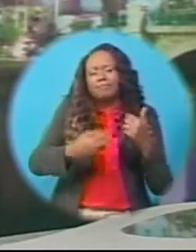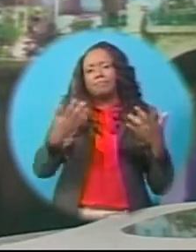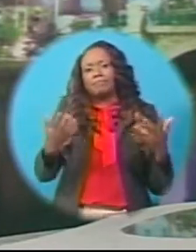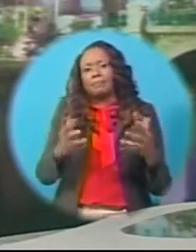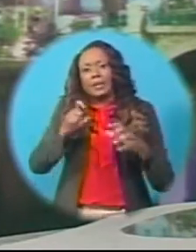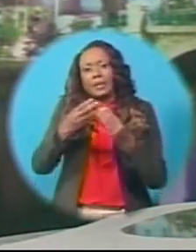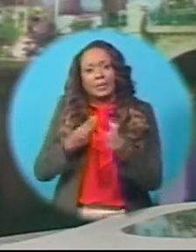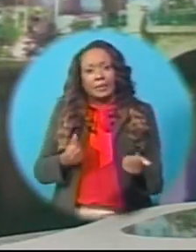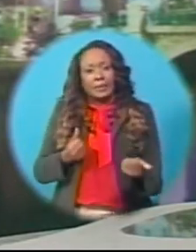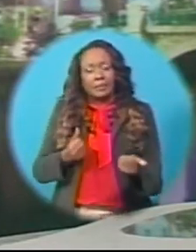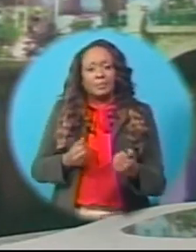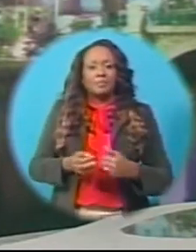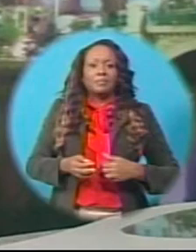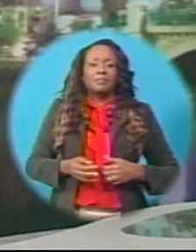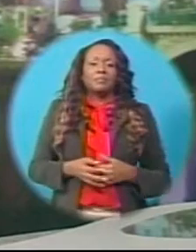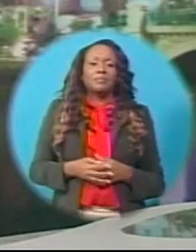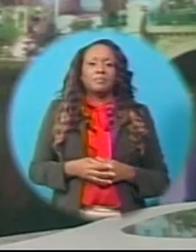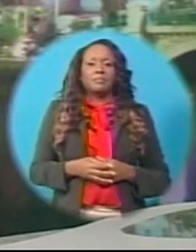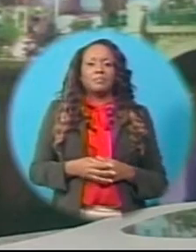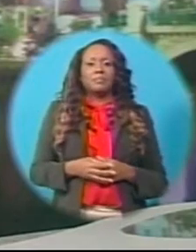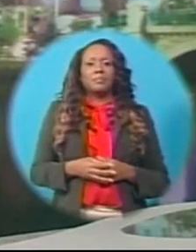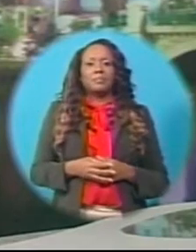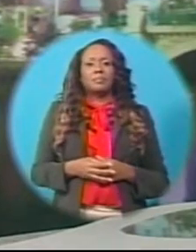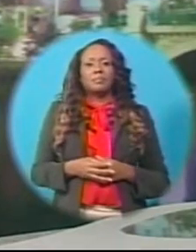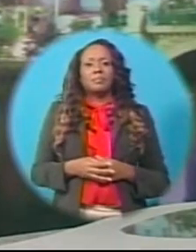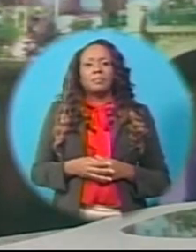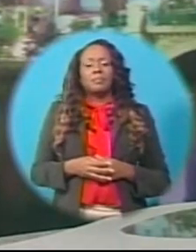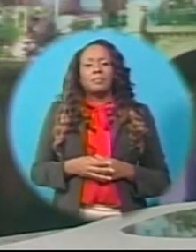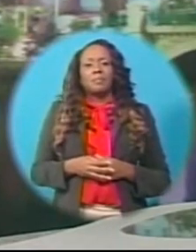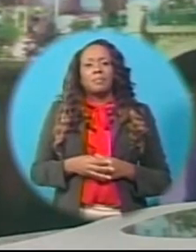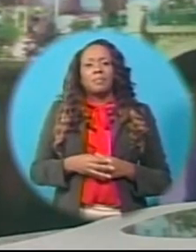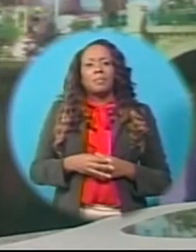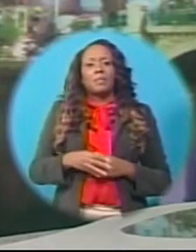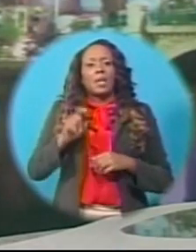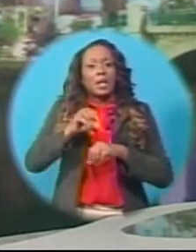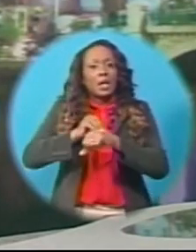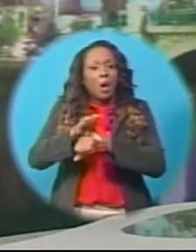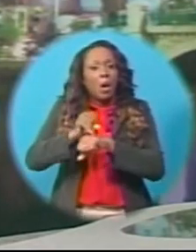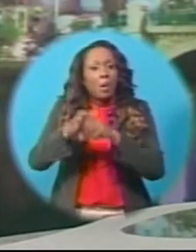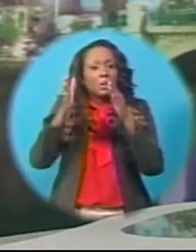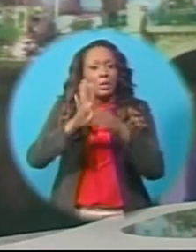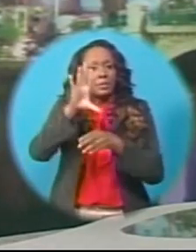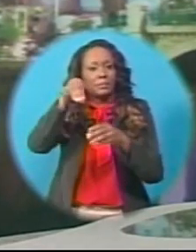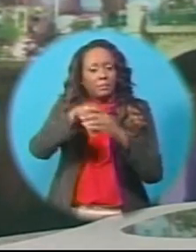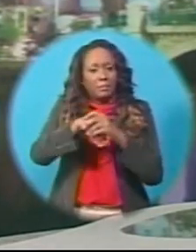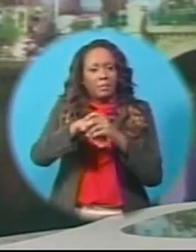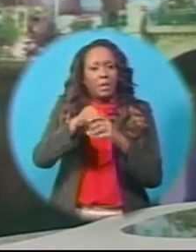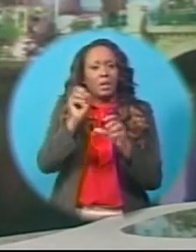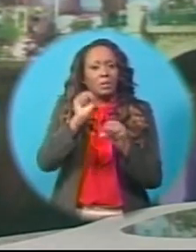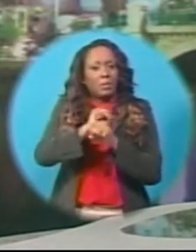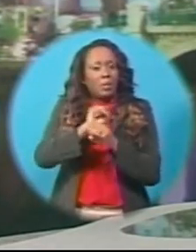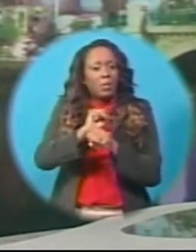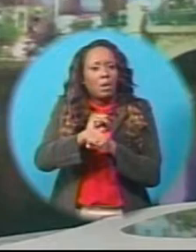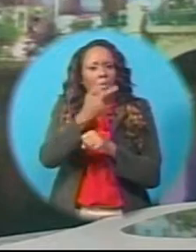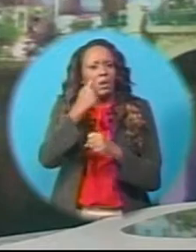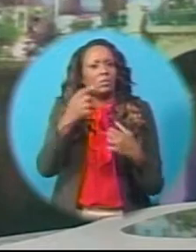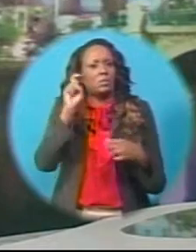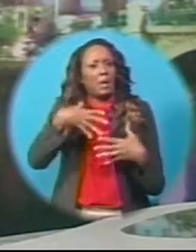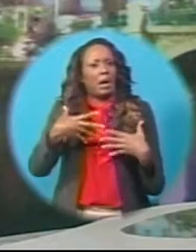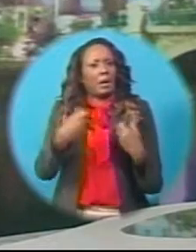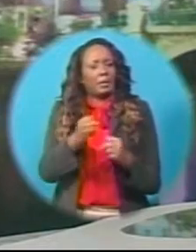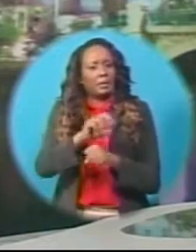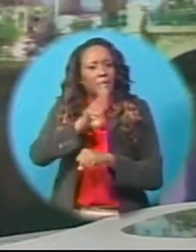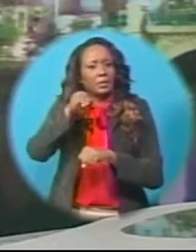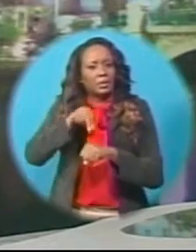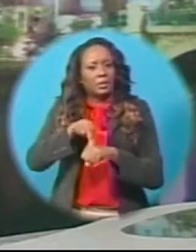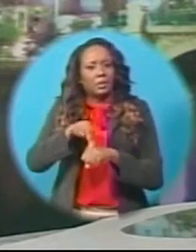International. Reverend Griffith was one of the panelists on a discussion about safeguarding the health and wealth of the nation. It's part